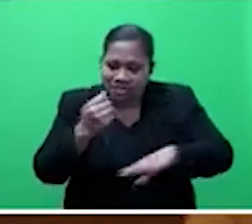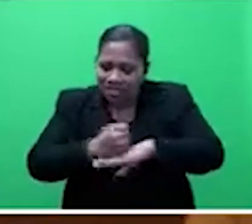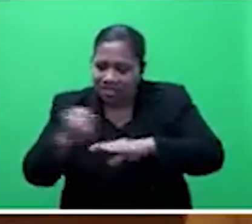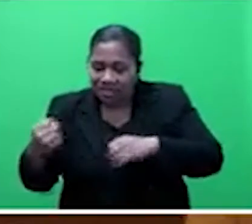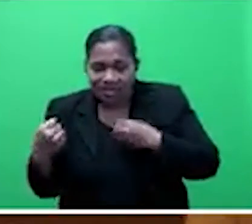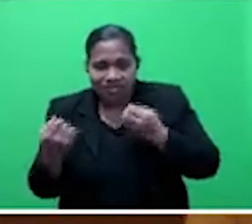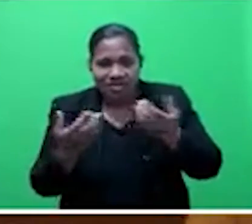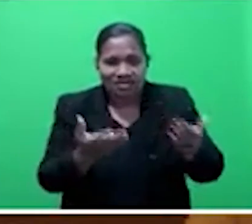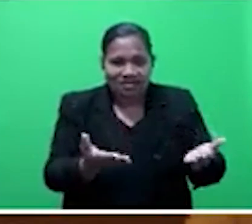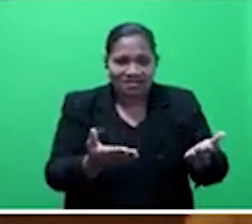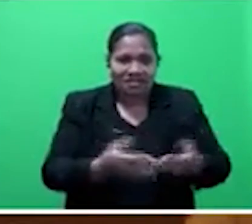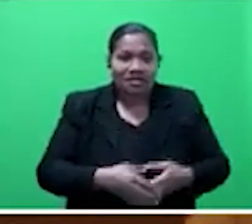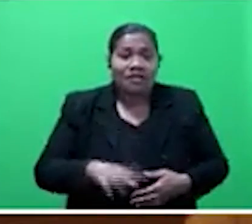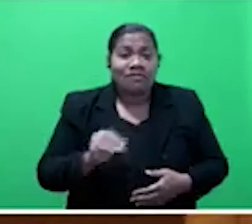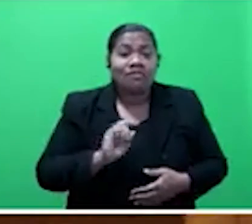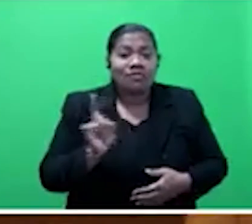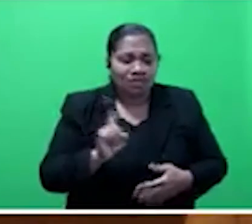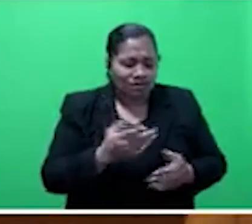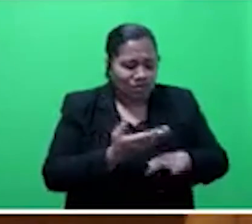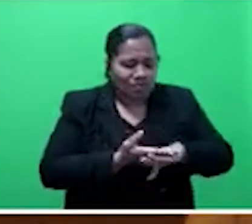new budget